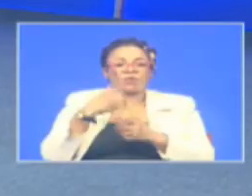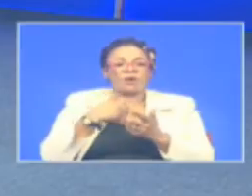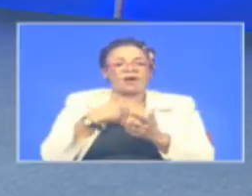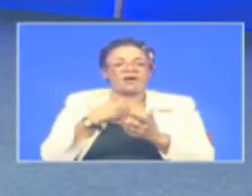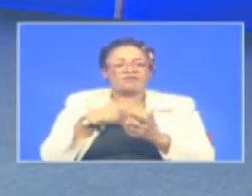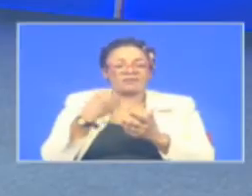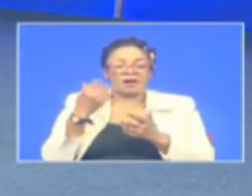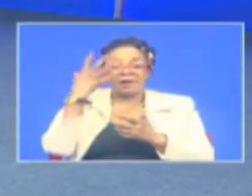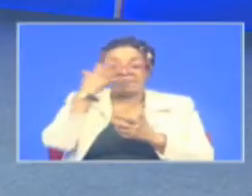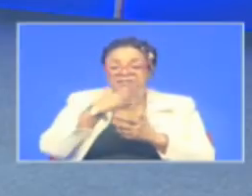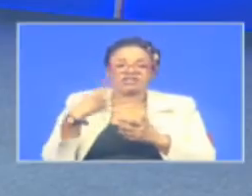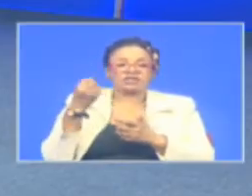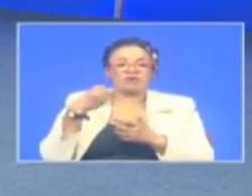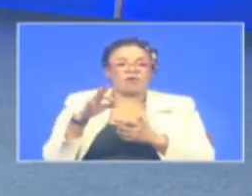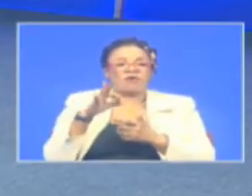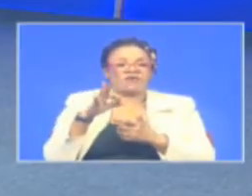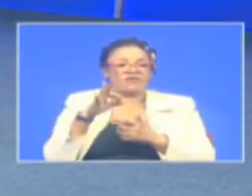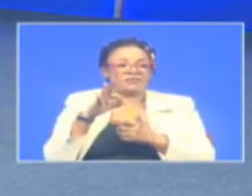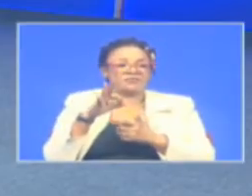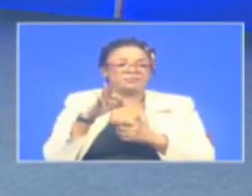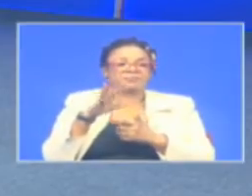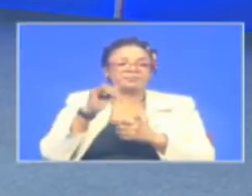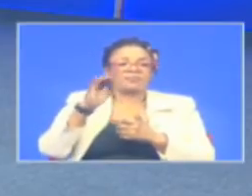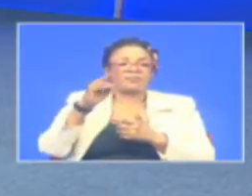images of the incredible Inca